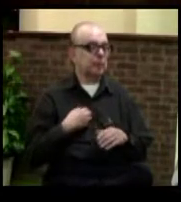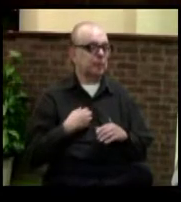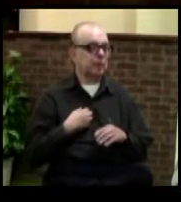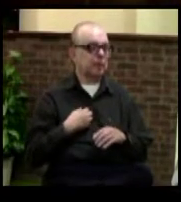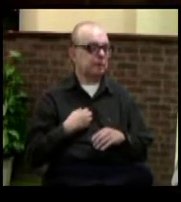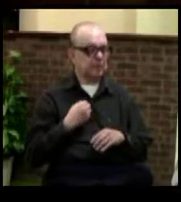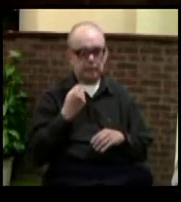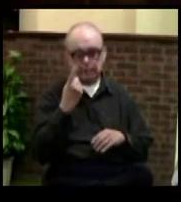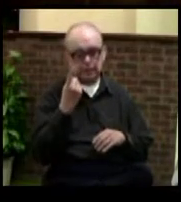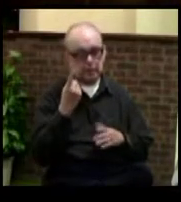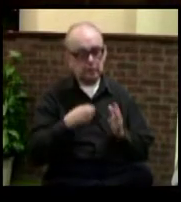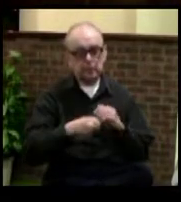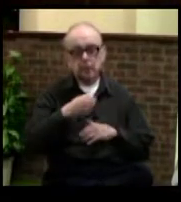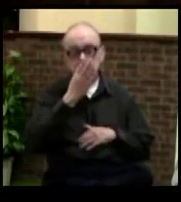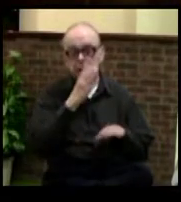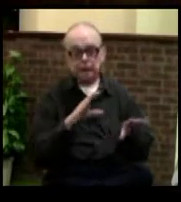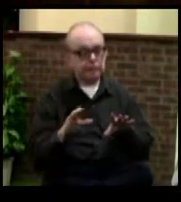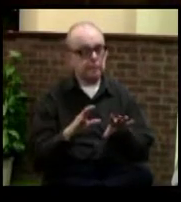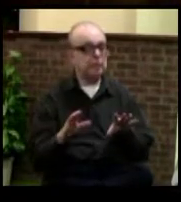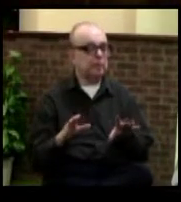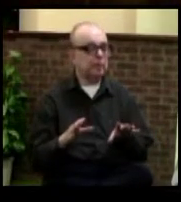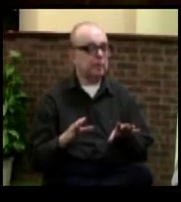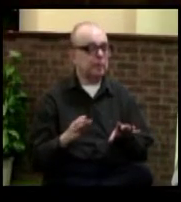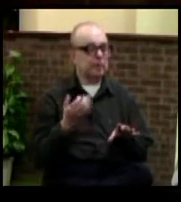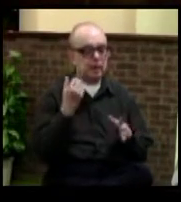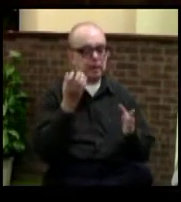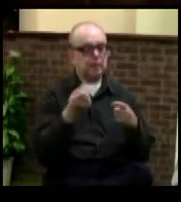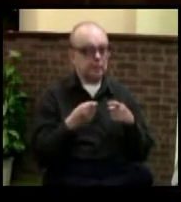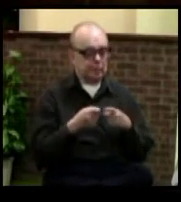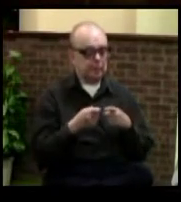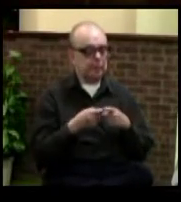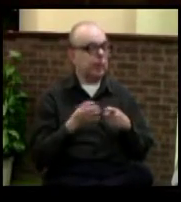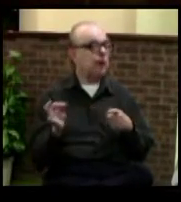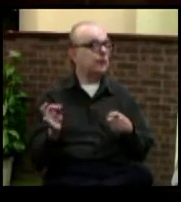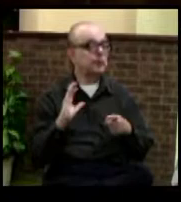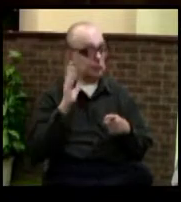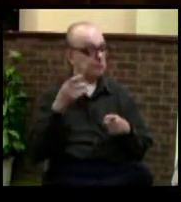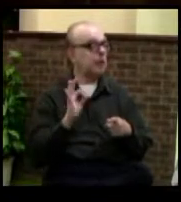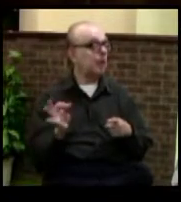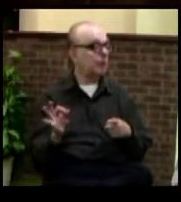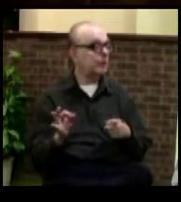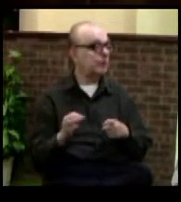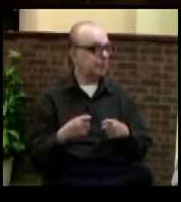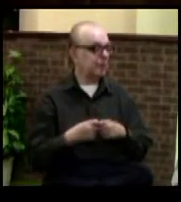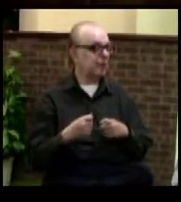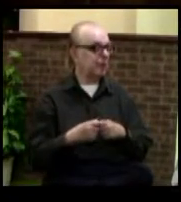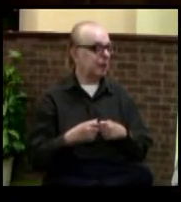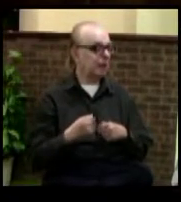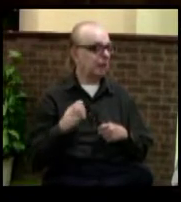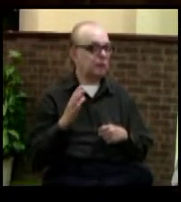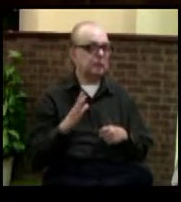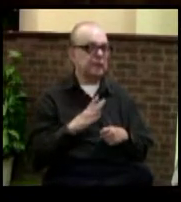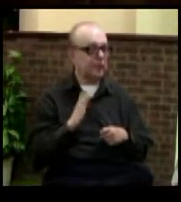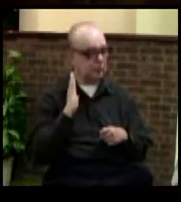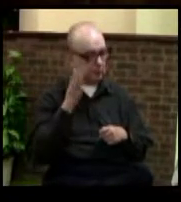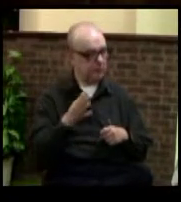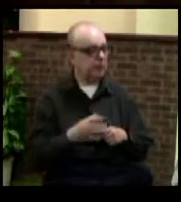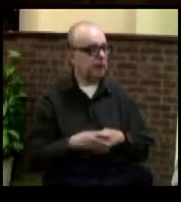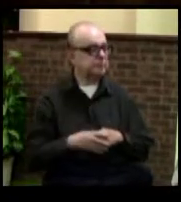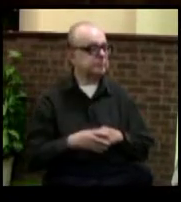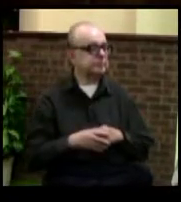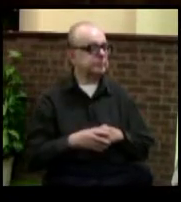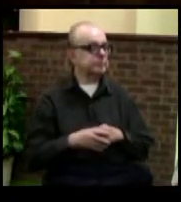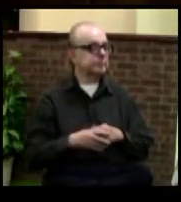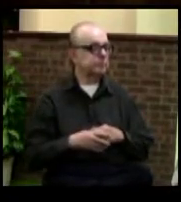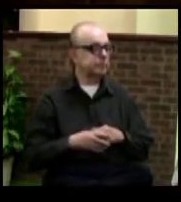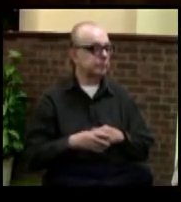Amen. I have no clue what he's doing. If he wants my electricity off, it's off. Amen. But we'll be okay.